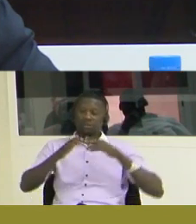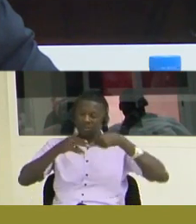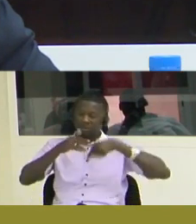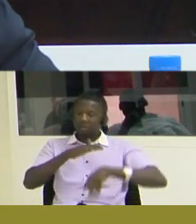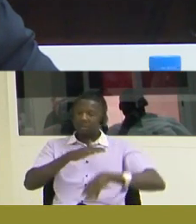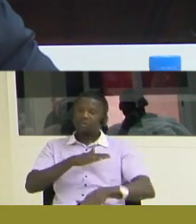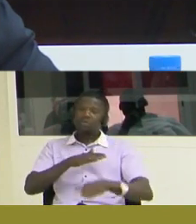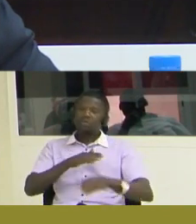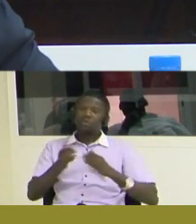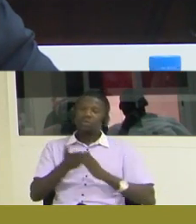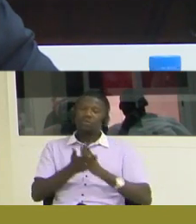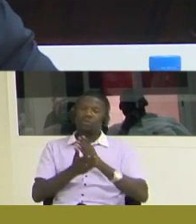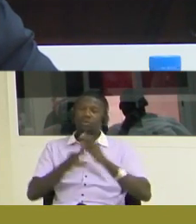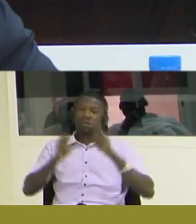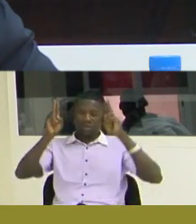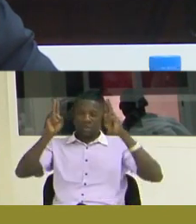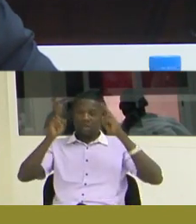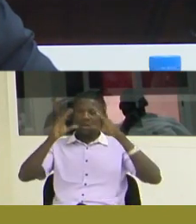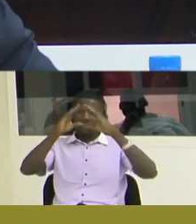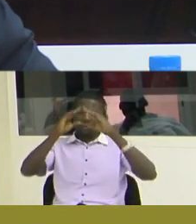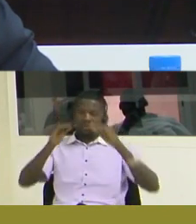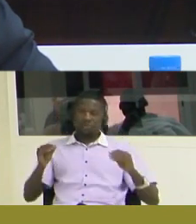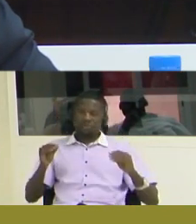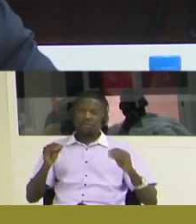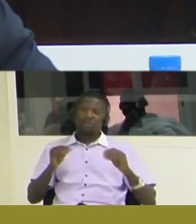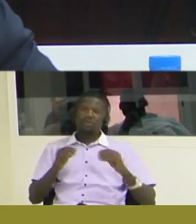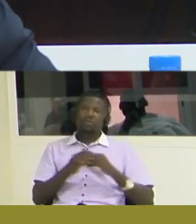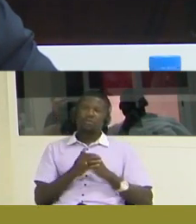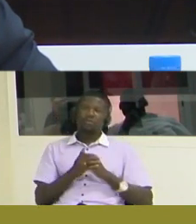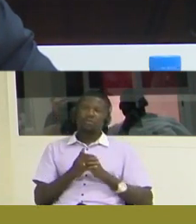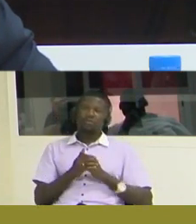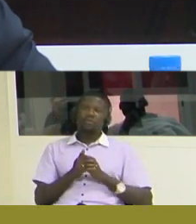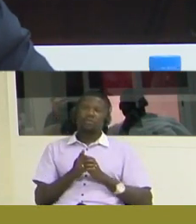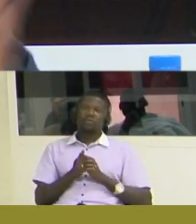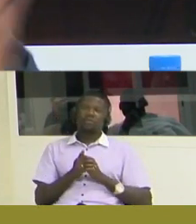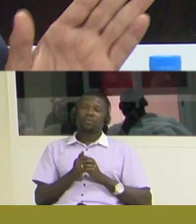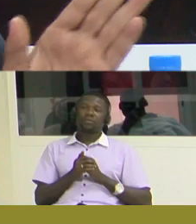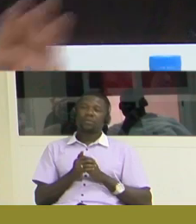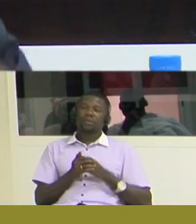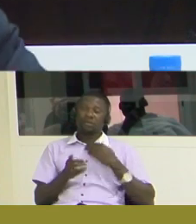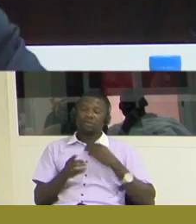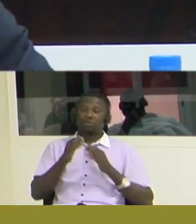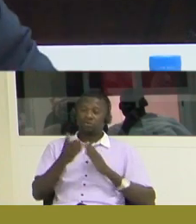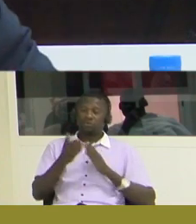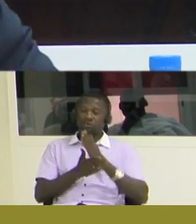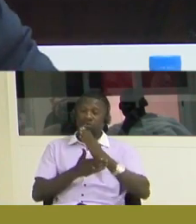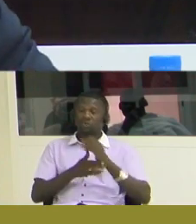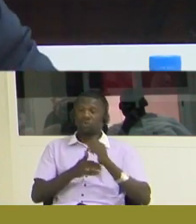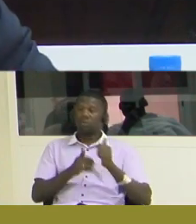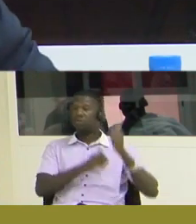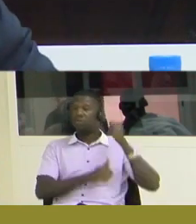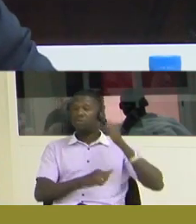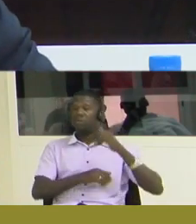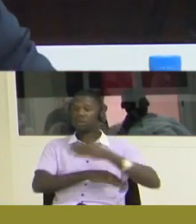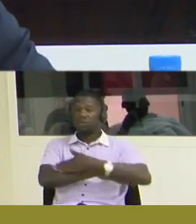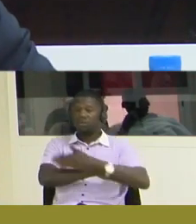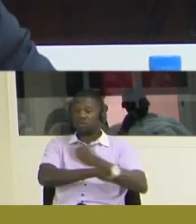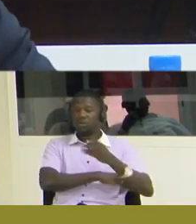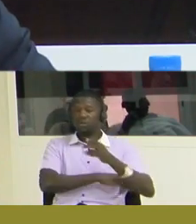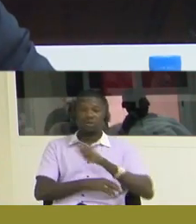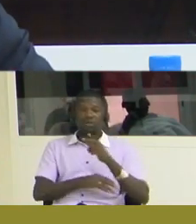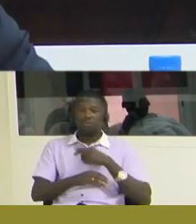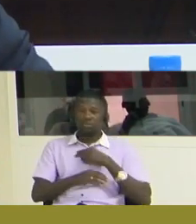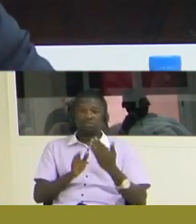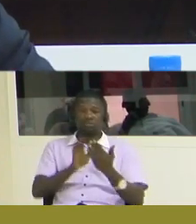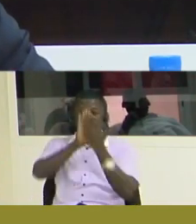through Ayodhya's office and through the back though they did not make eye contact